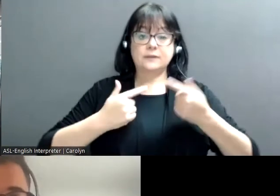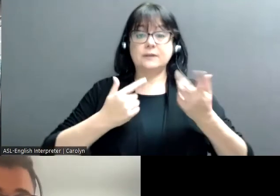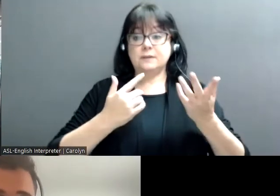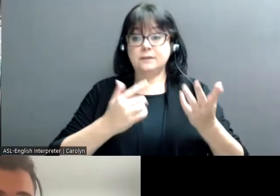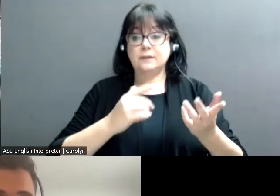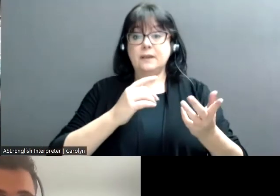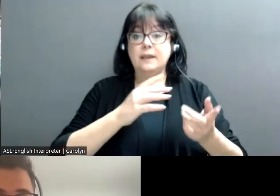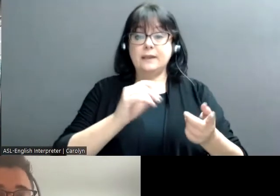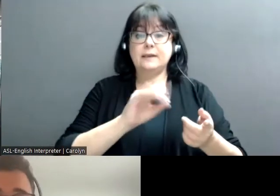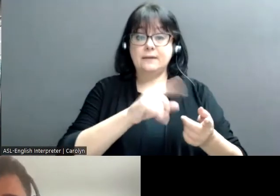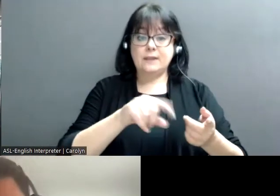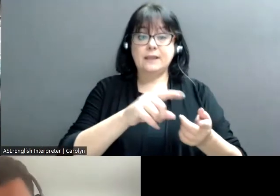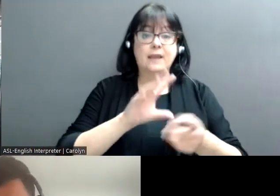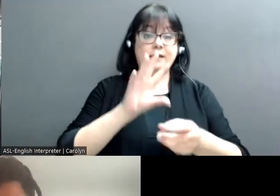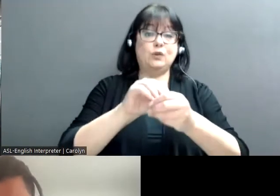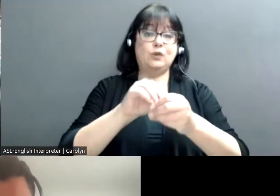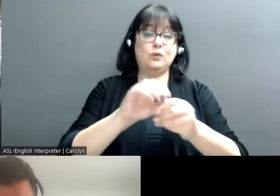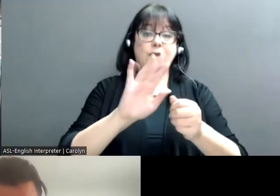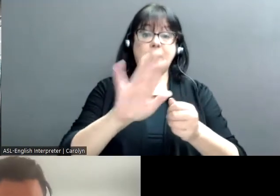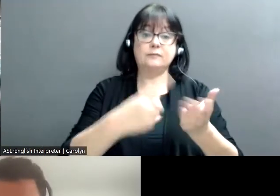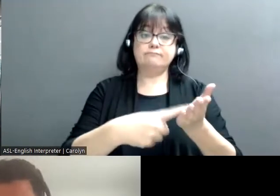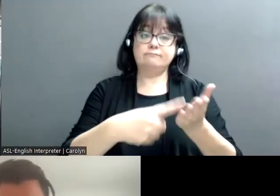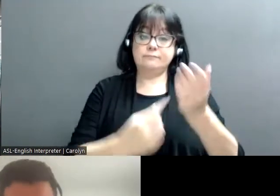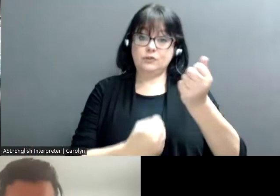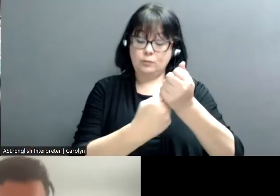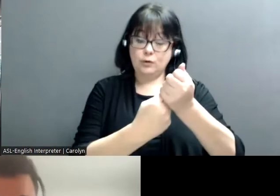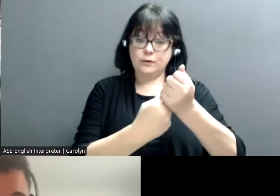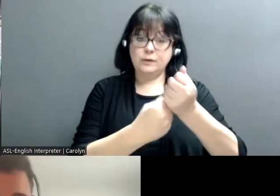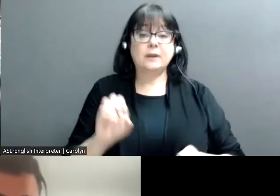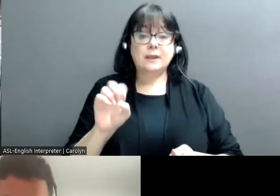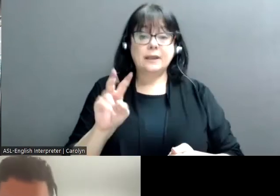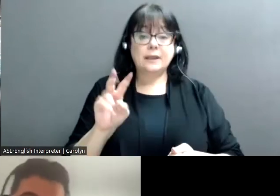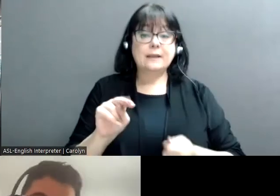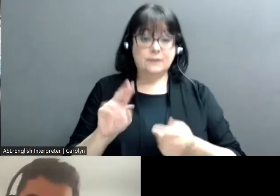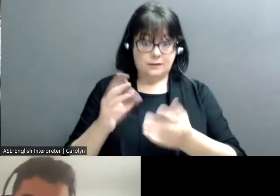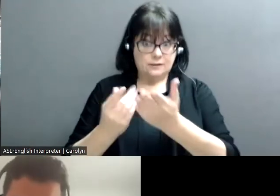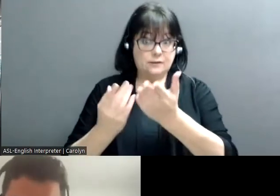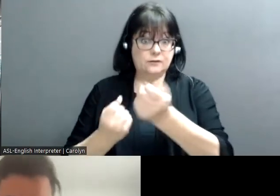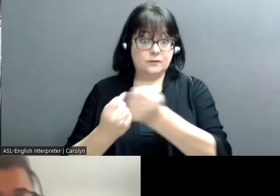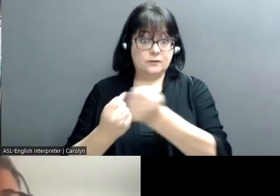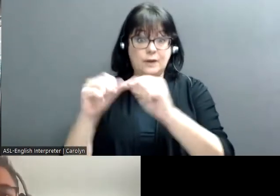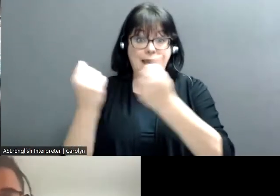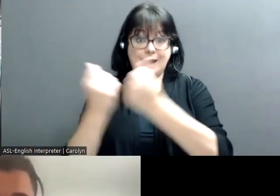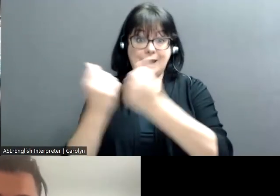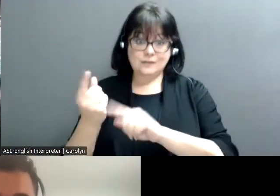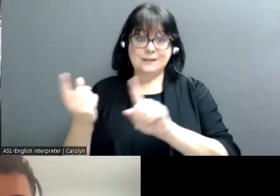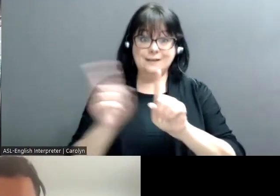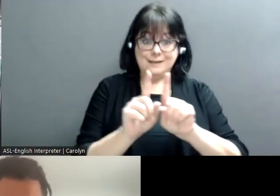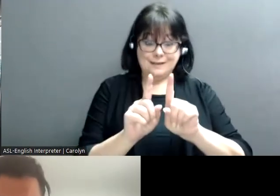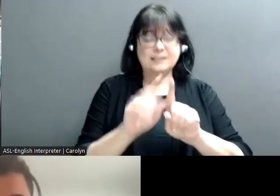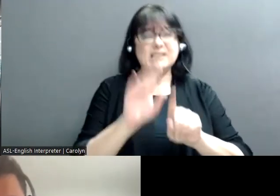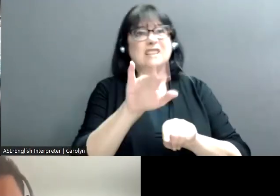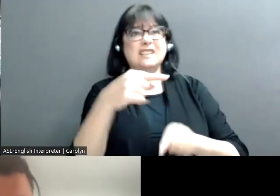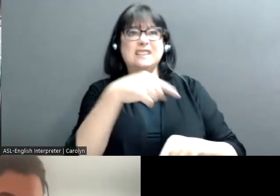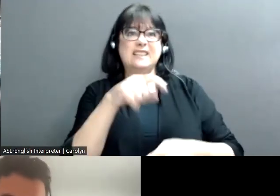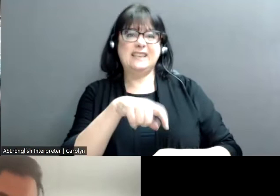conversation about their supports. And often we see clients advocating even with their support agency saying, I need this thing, and rather than the